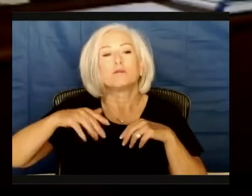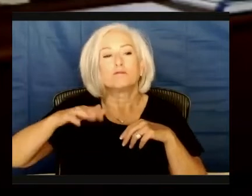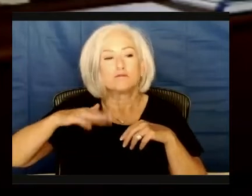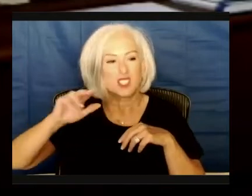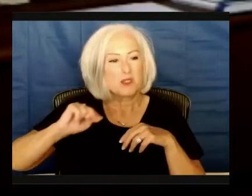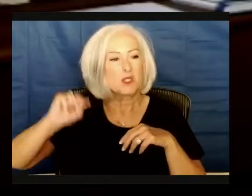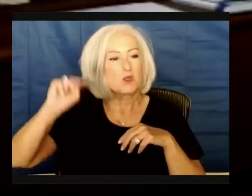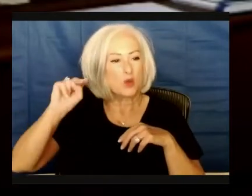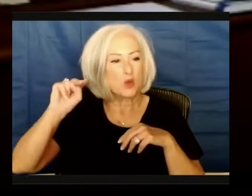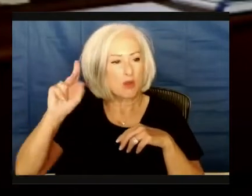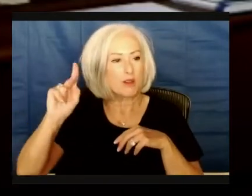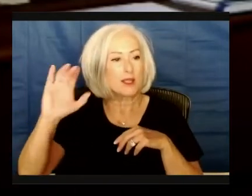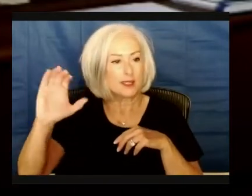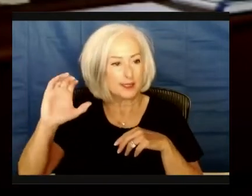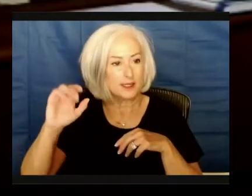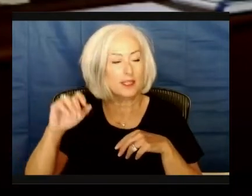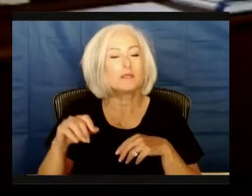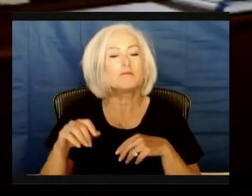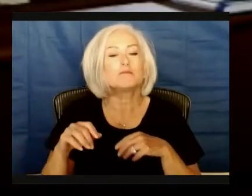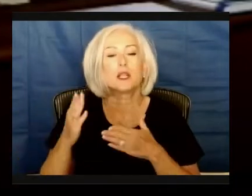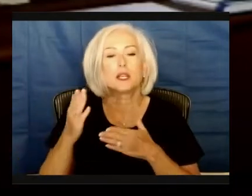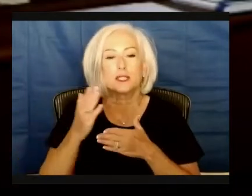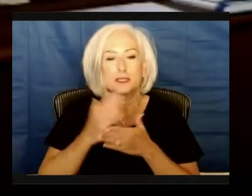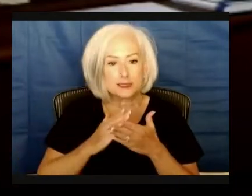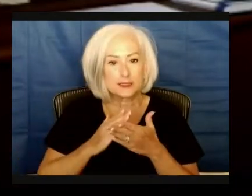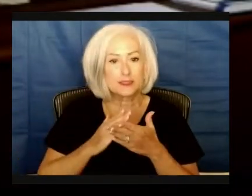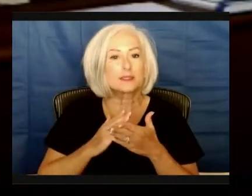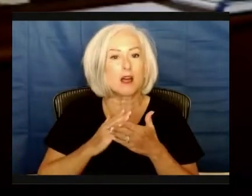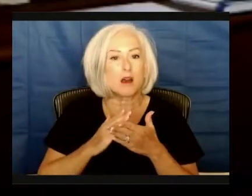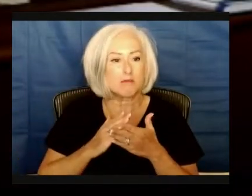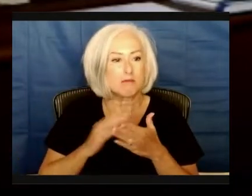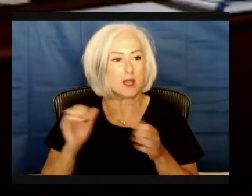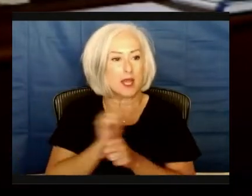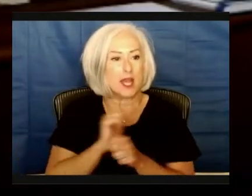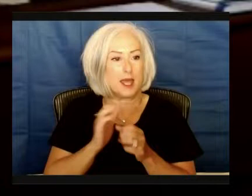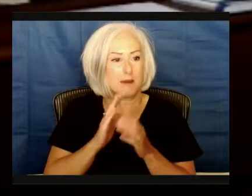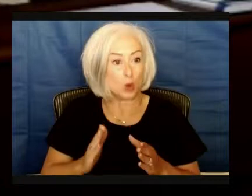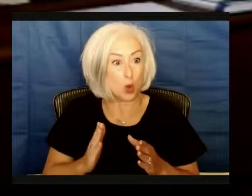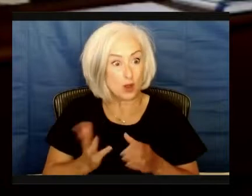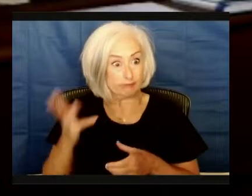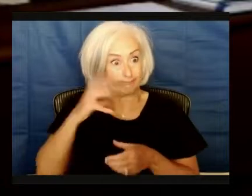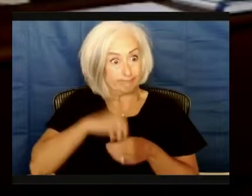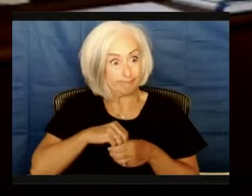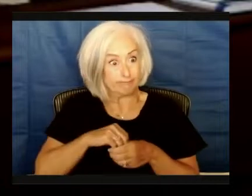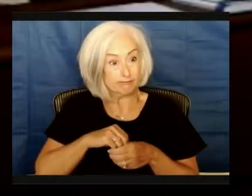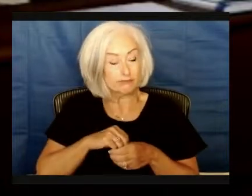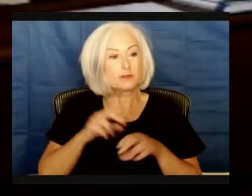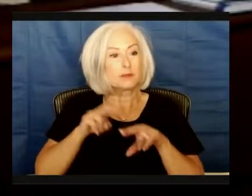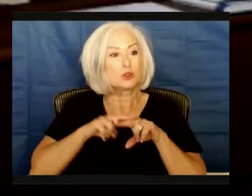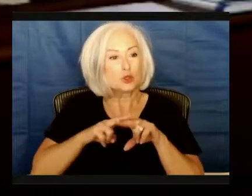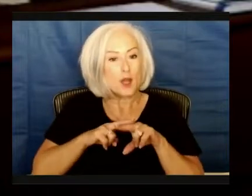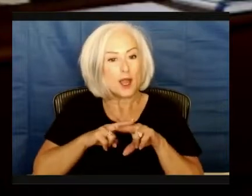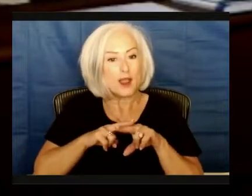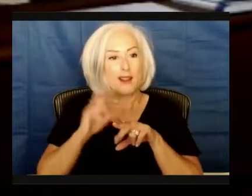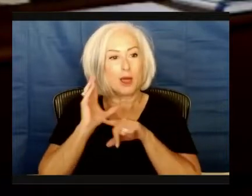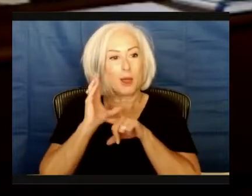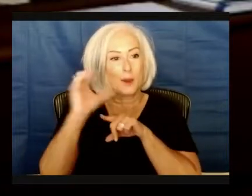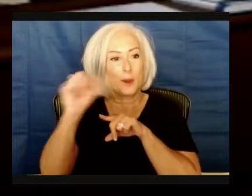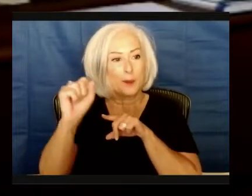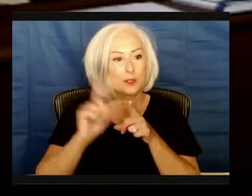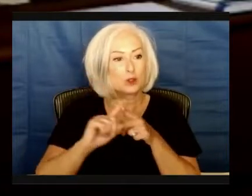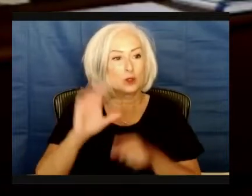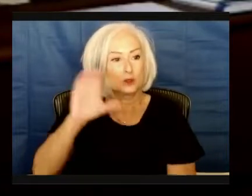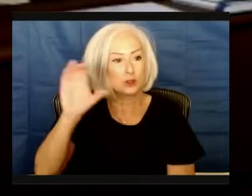were on the train that were en route to a training event in Chicago. From there, with that information, I reached